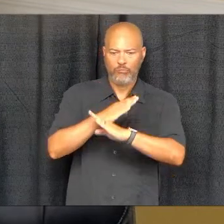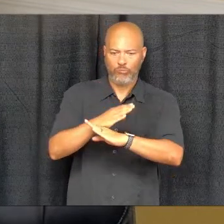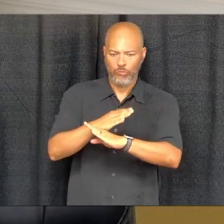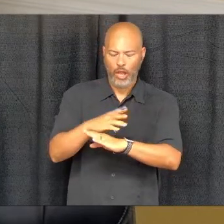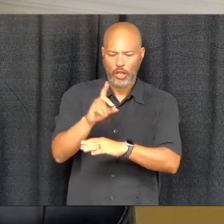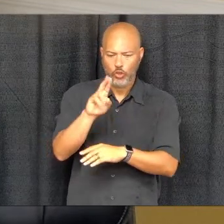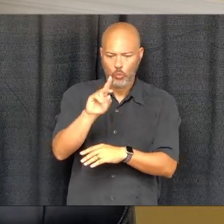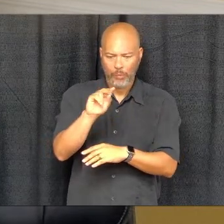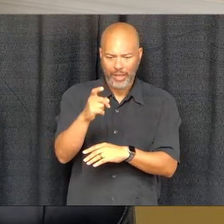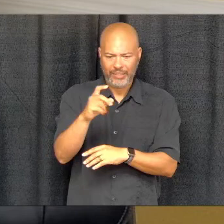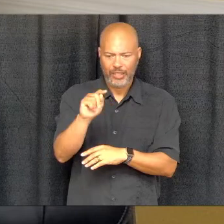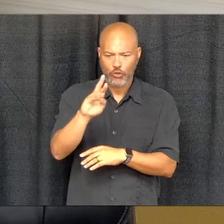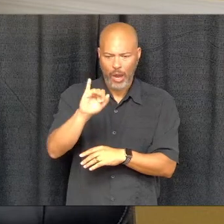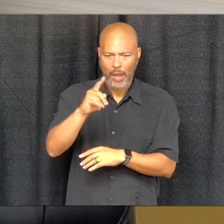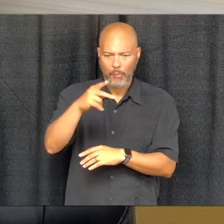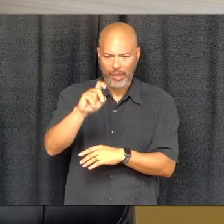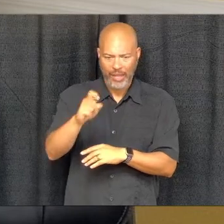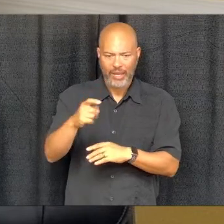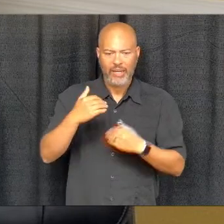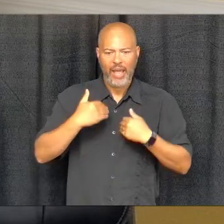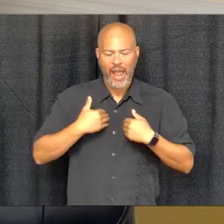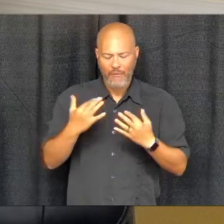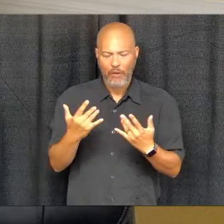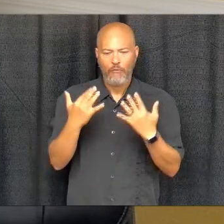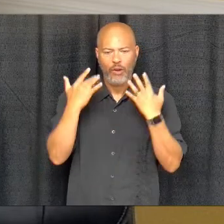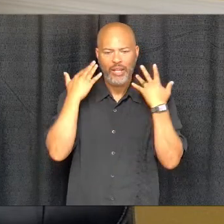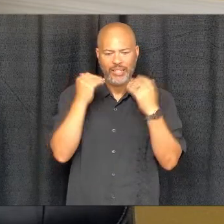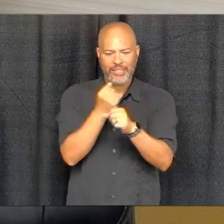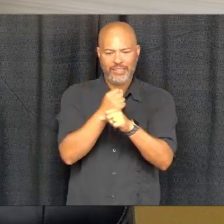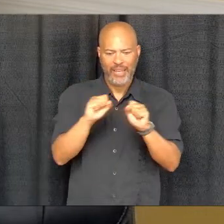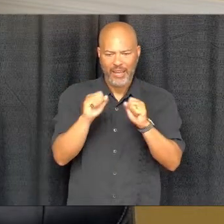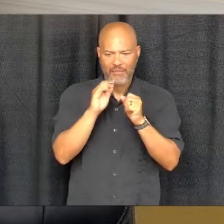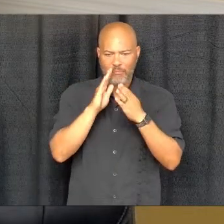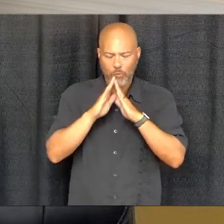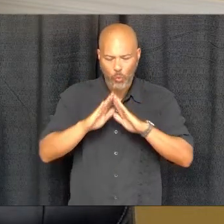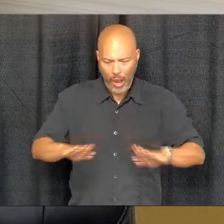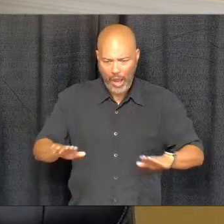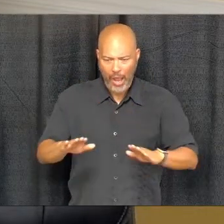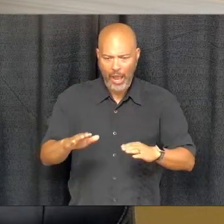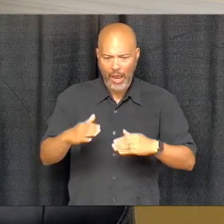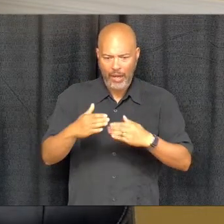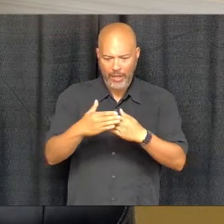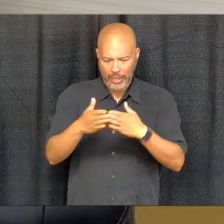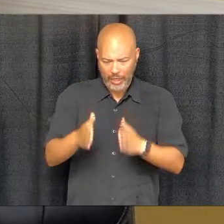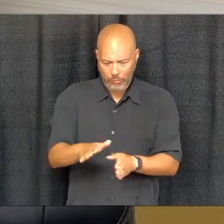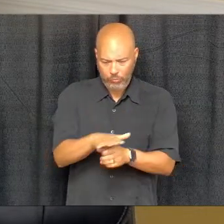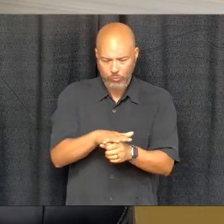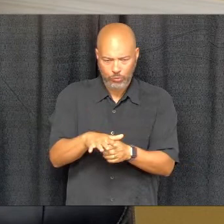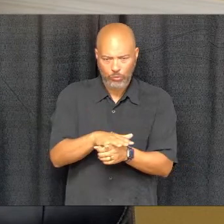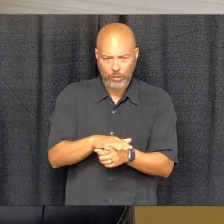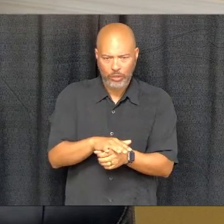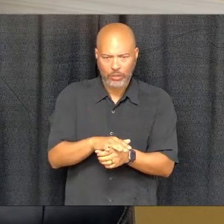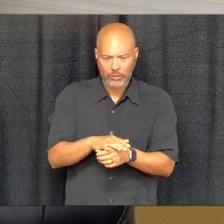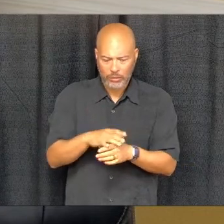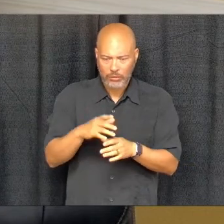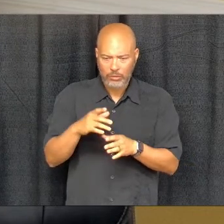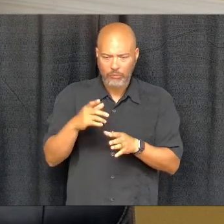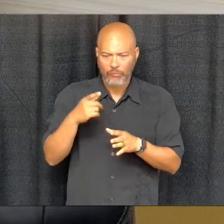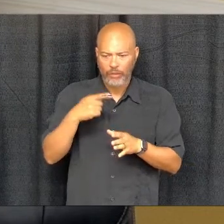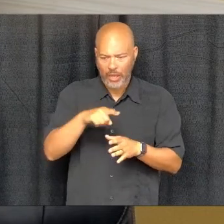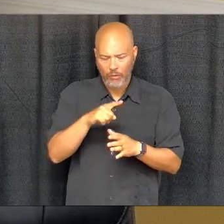provide stability and a friendly, safe, peaceful neighborhood. Mr. Tyndall was